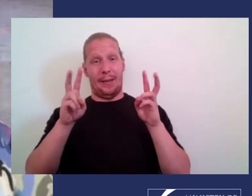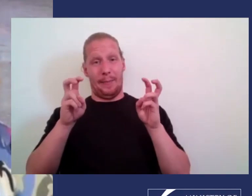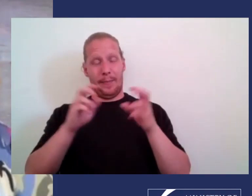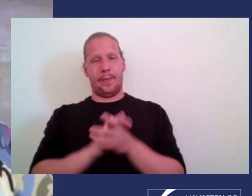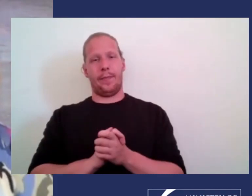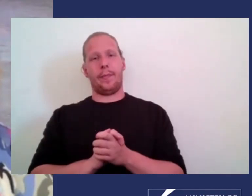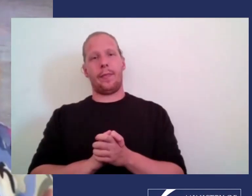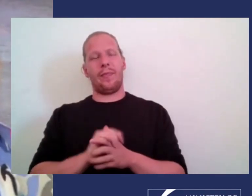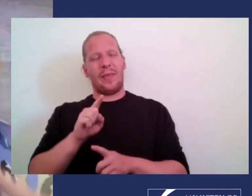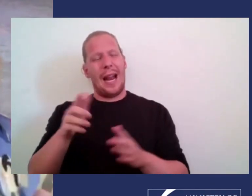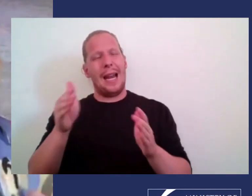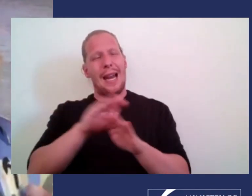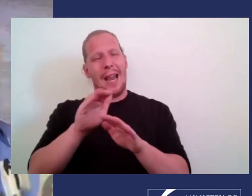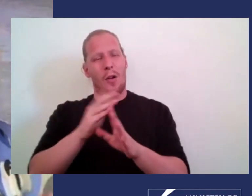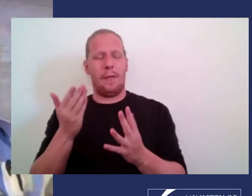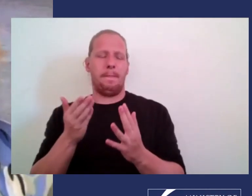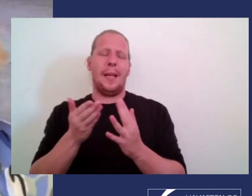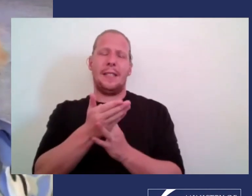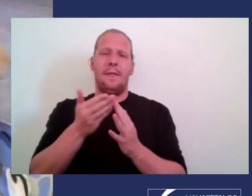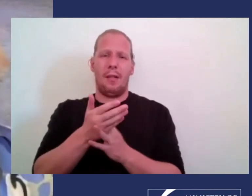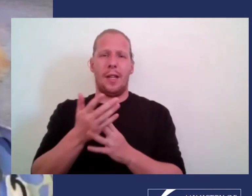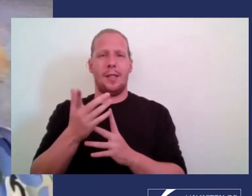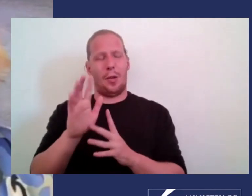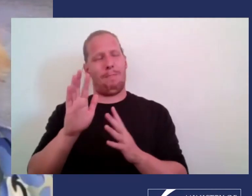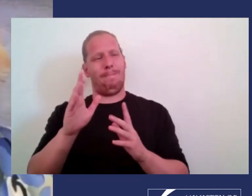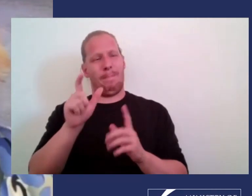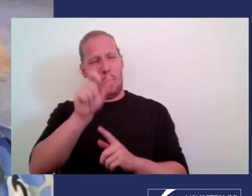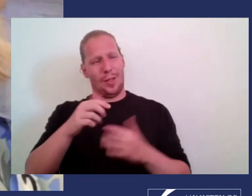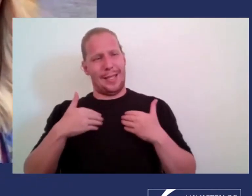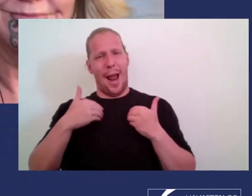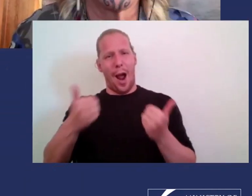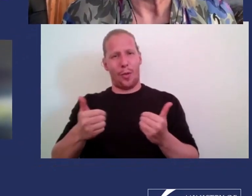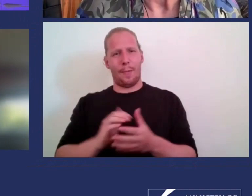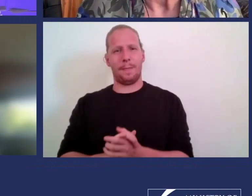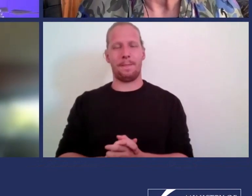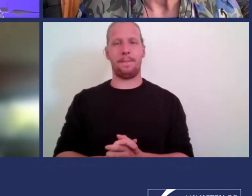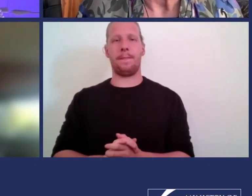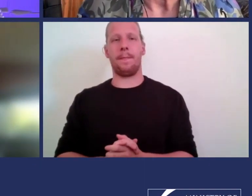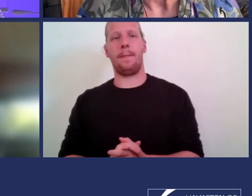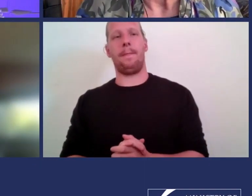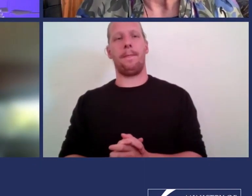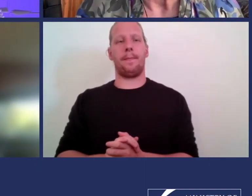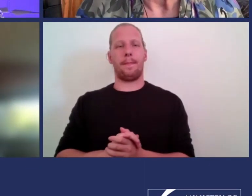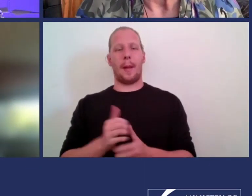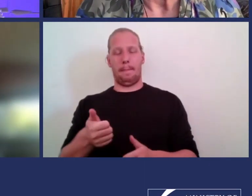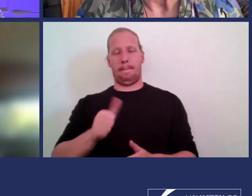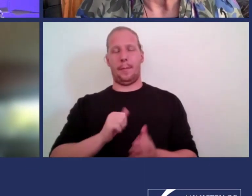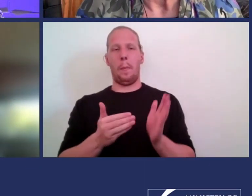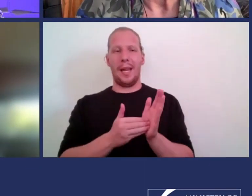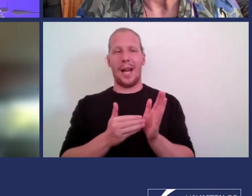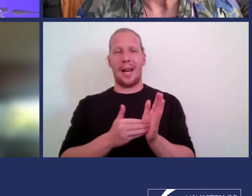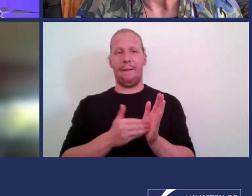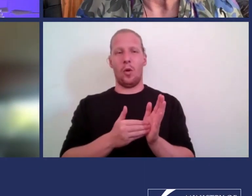interference with how people experience well-being. Yeah, it's a lot. As of today,